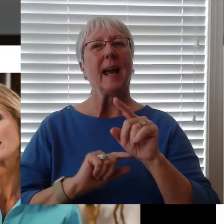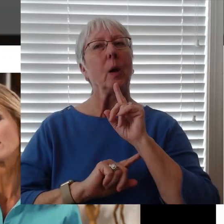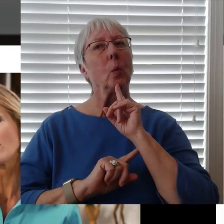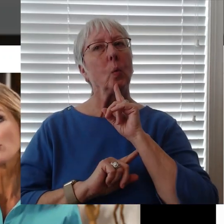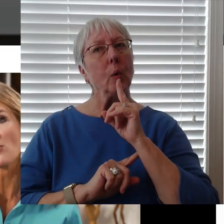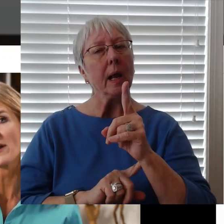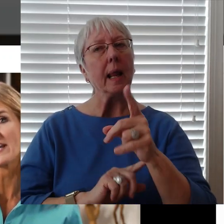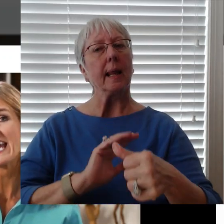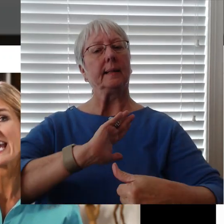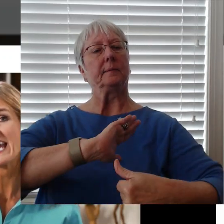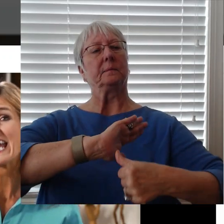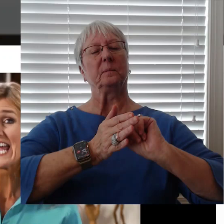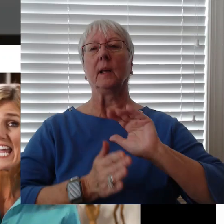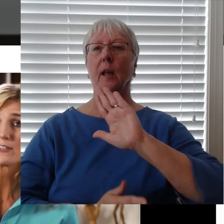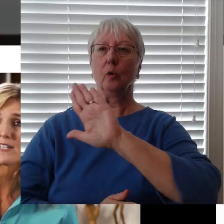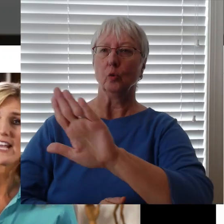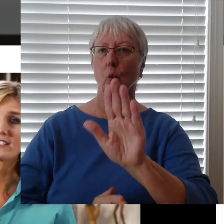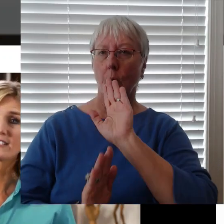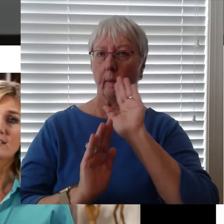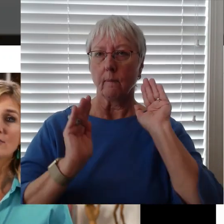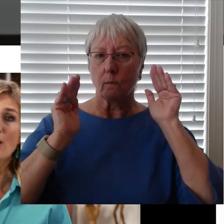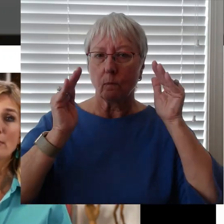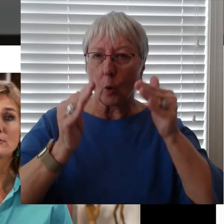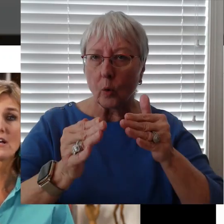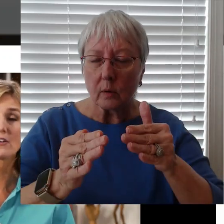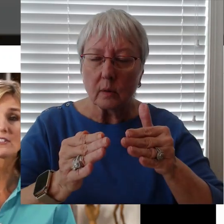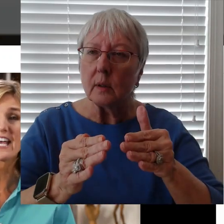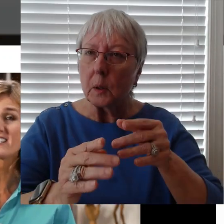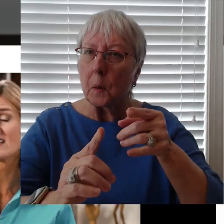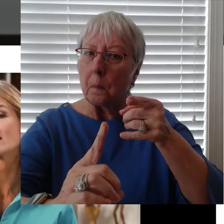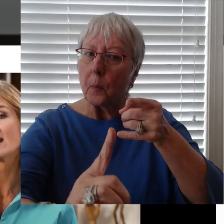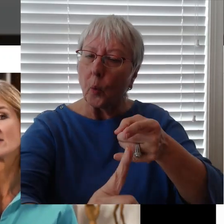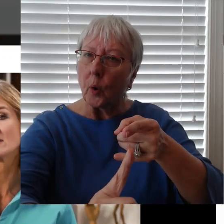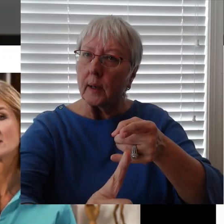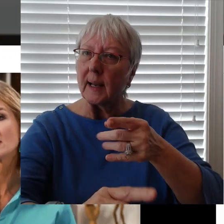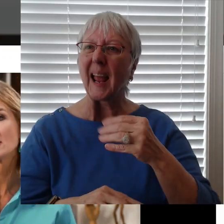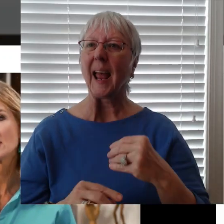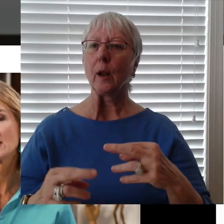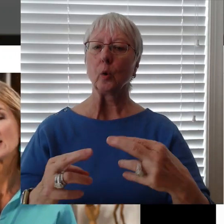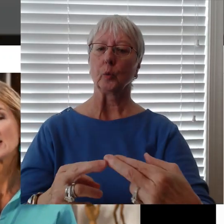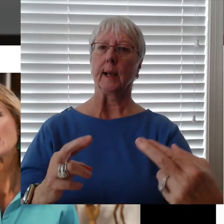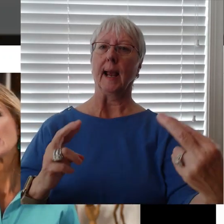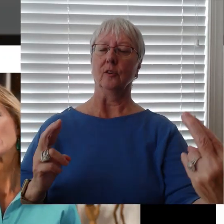for creating a focal point and the reactions of complementary colors at a subtle level.